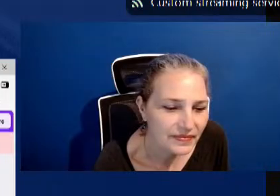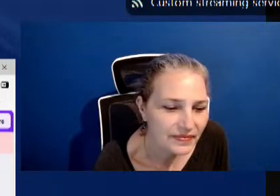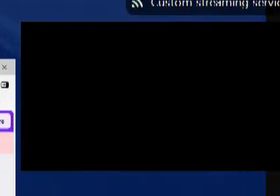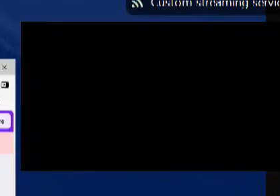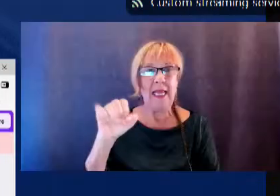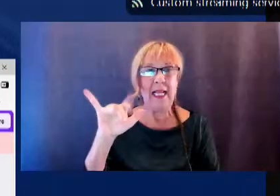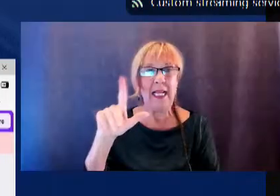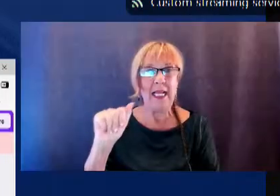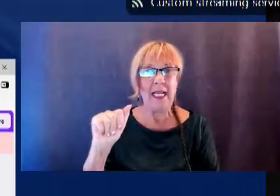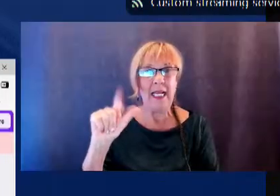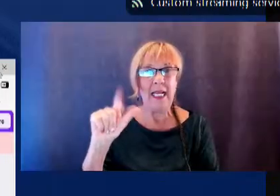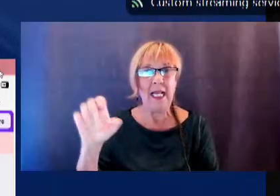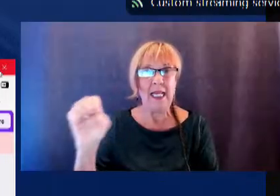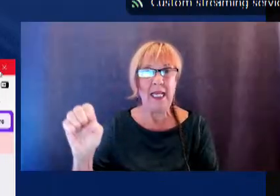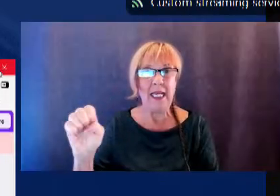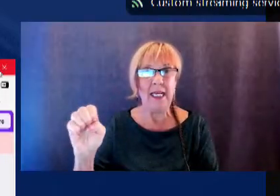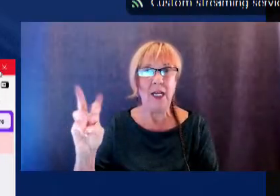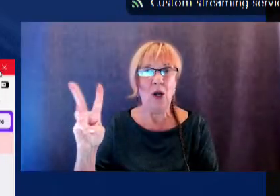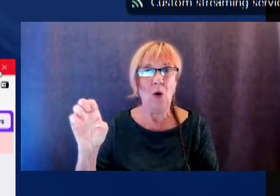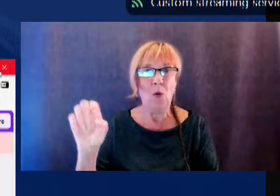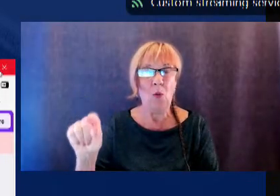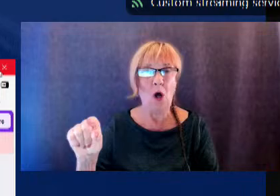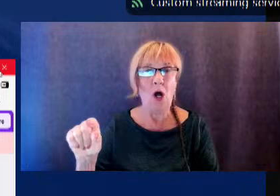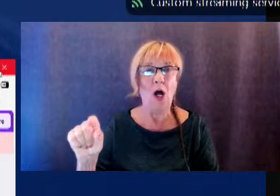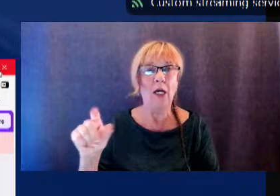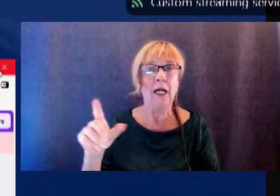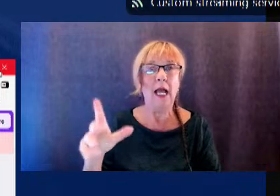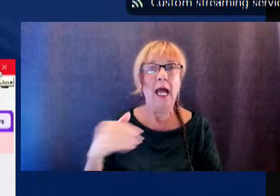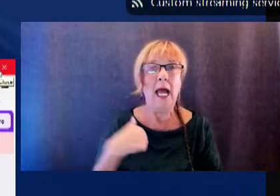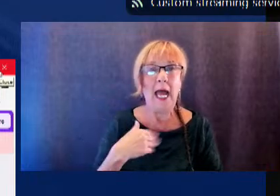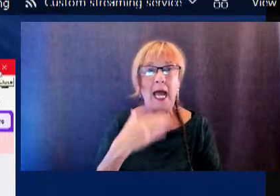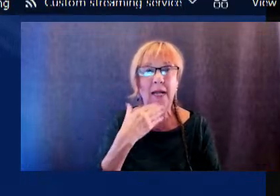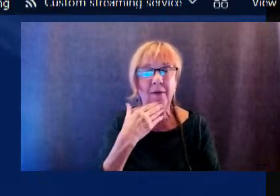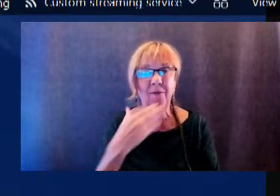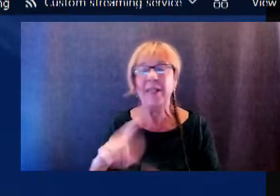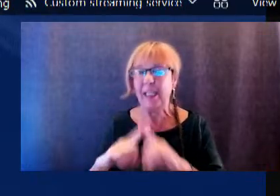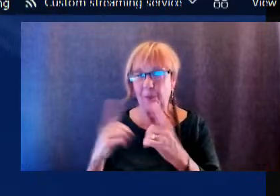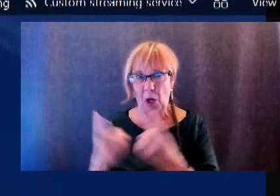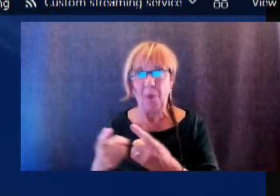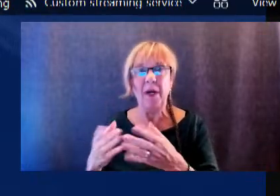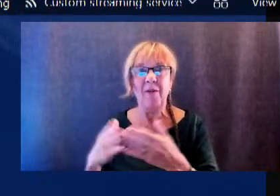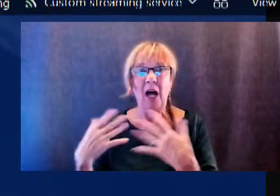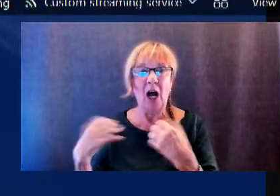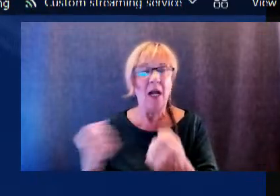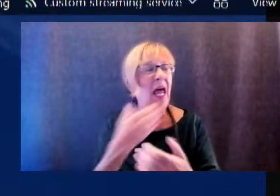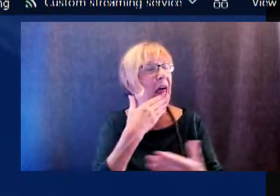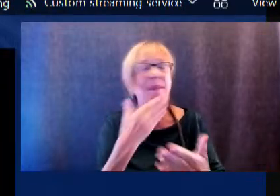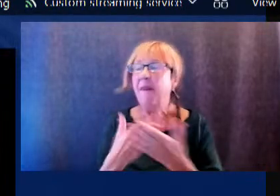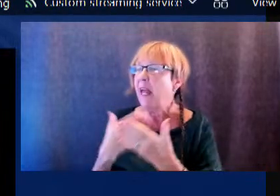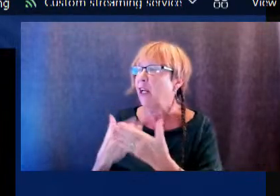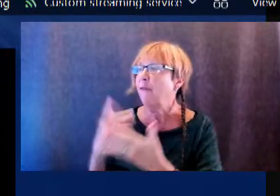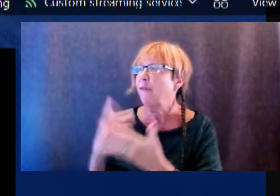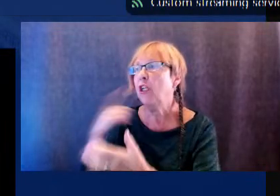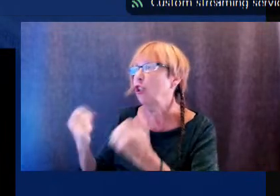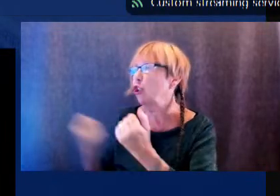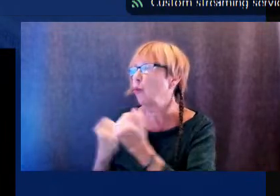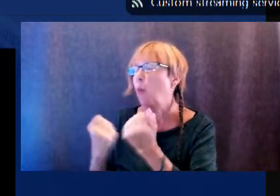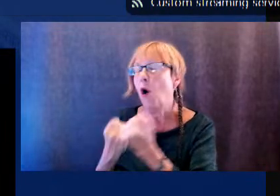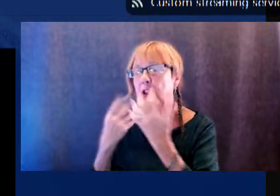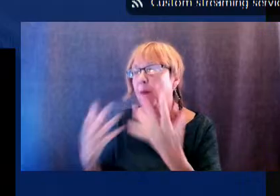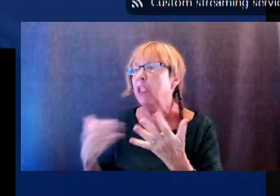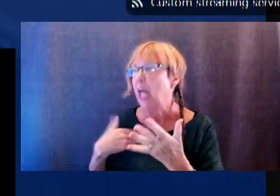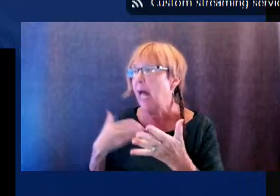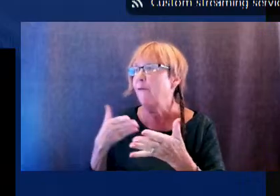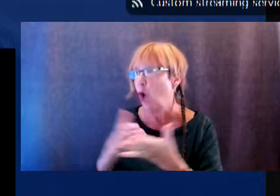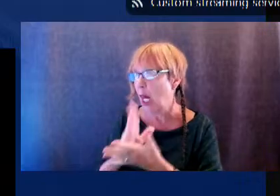Health. And thank you, Supervisor Barger, for your unwavering, relentless, hard-forward support of this community, and for the